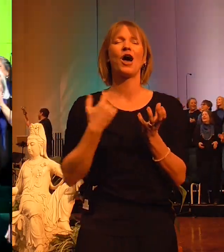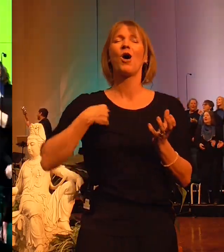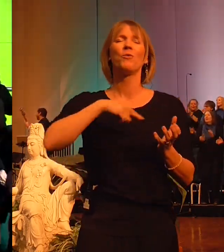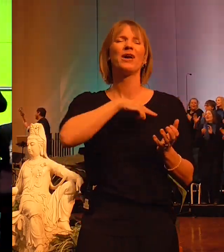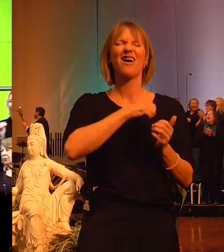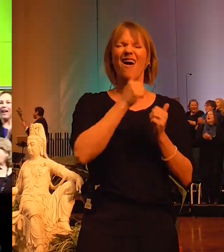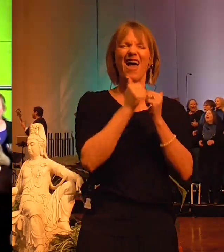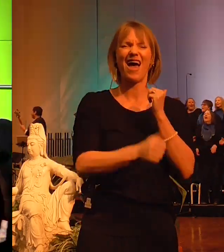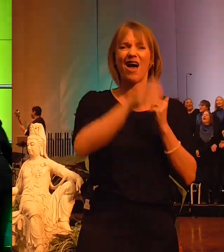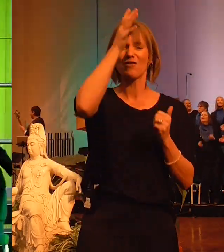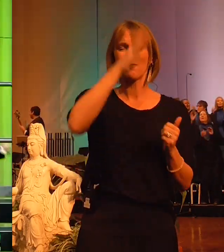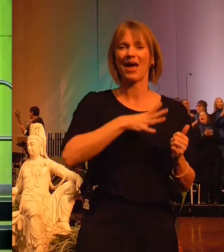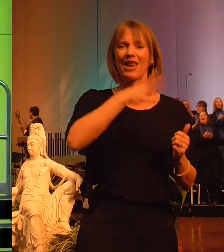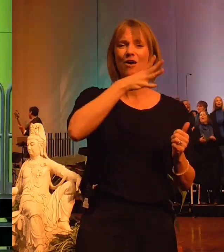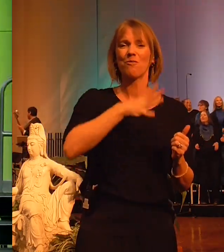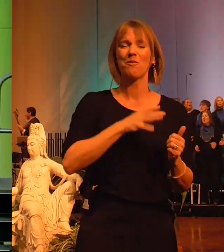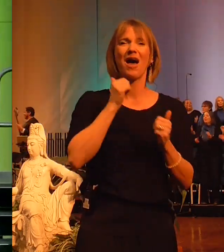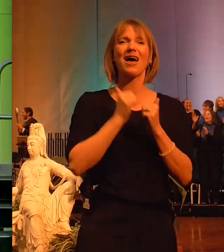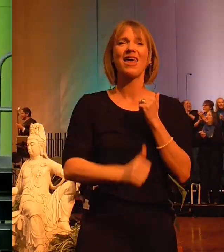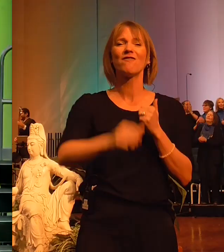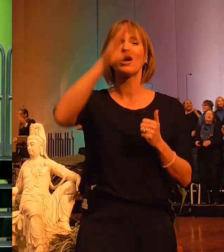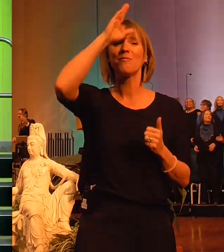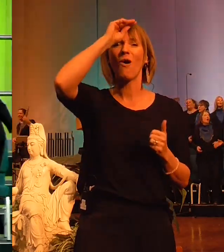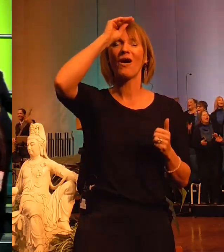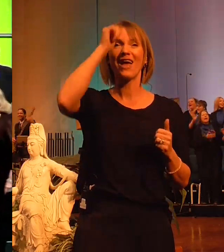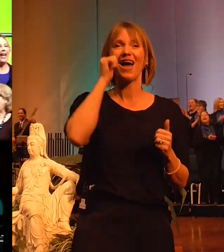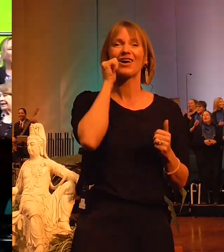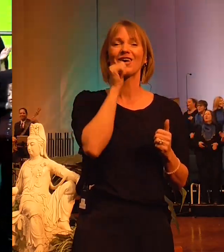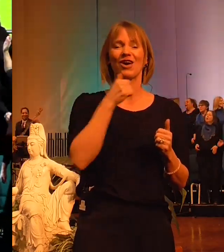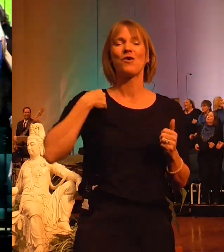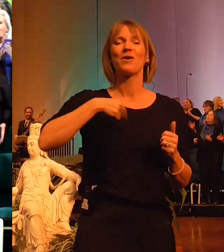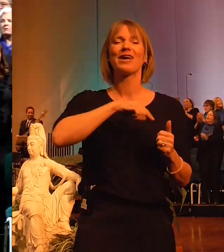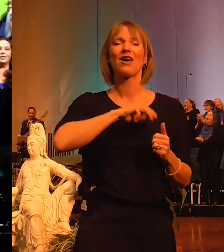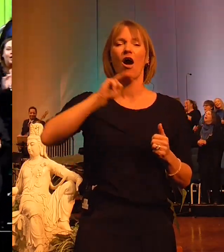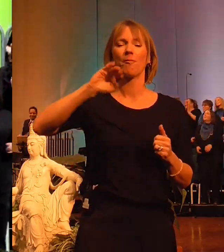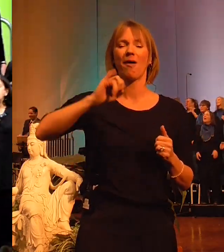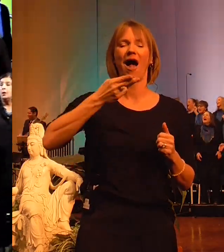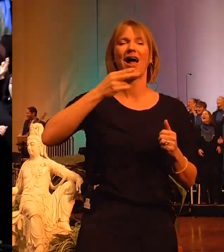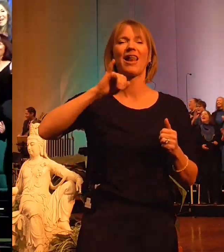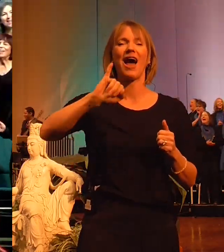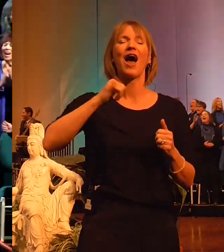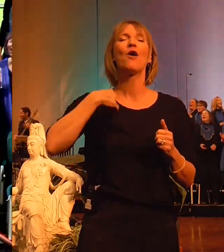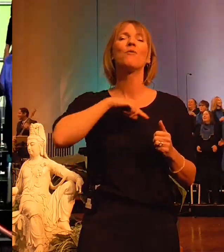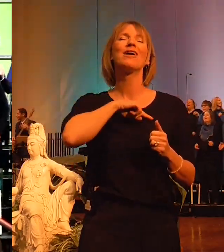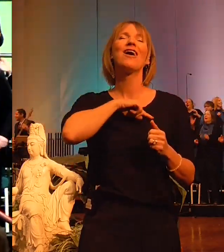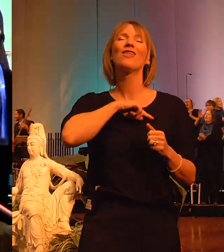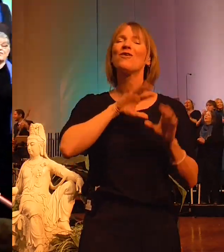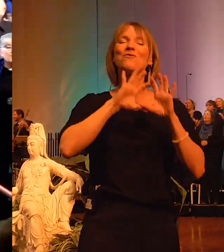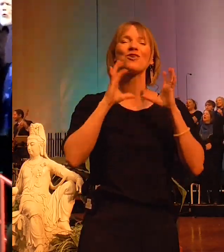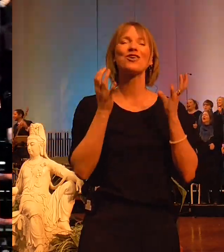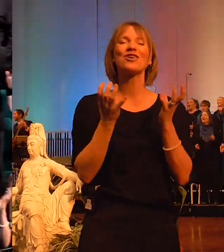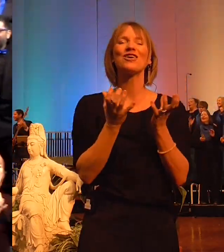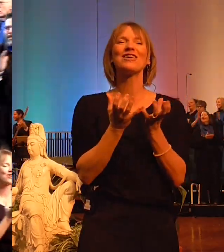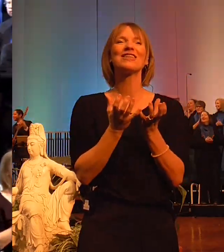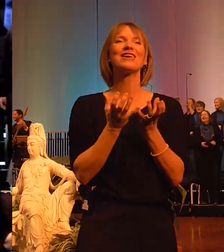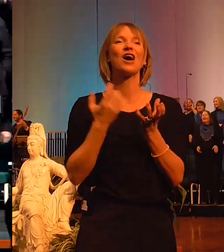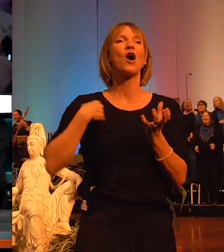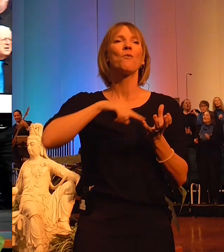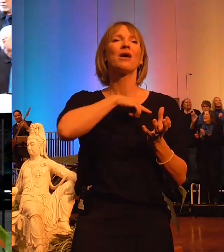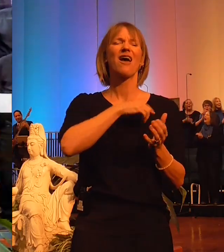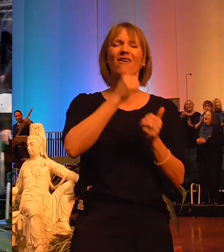world. We are every man and woman, every boy and girl. We are Mile High, we are the